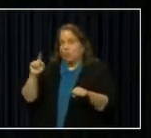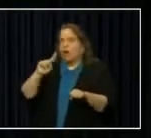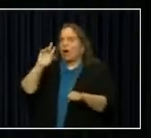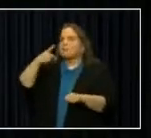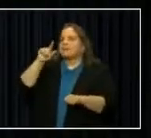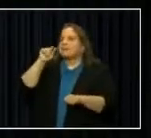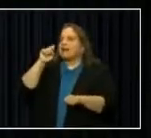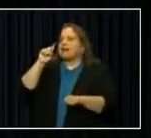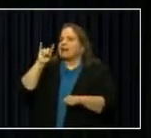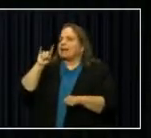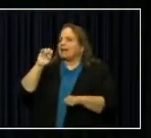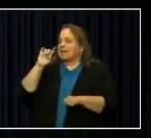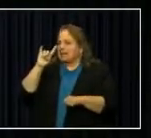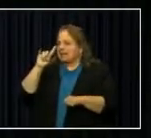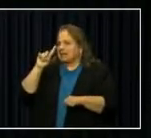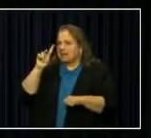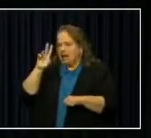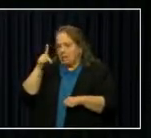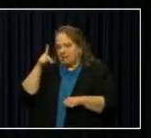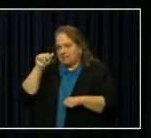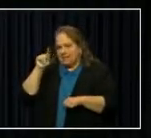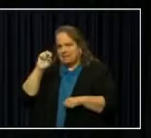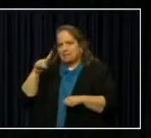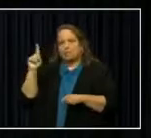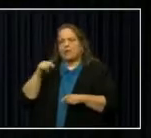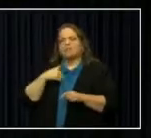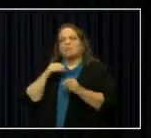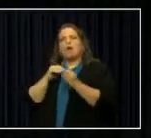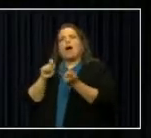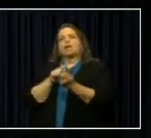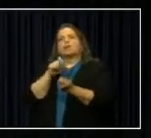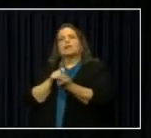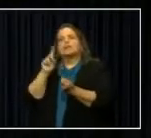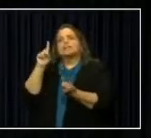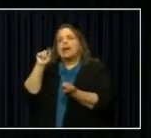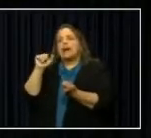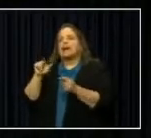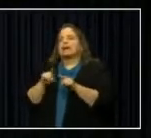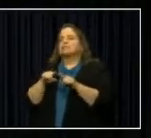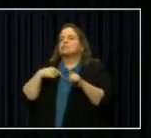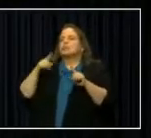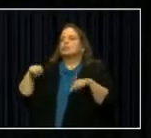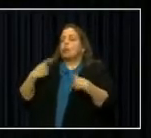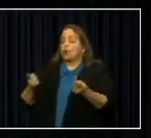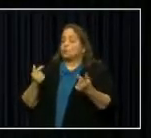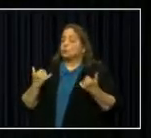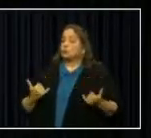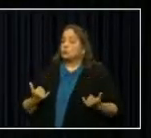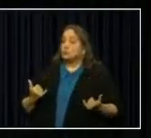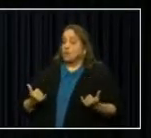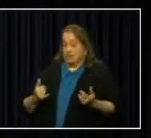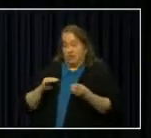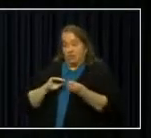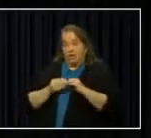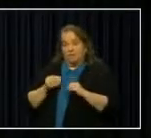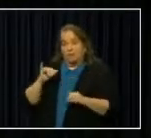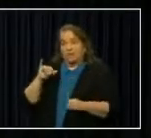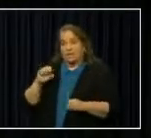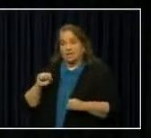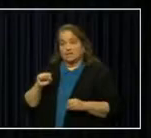updated, allows us to have some more accurate data as we go. So today, and this number